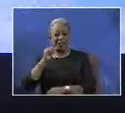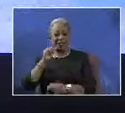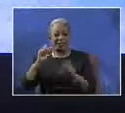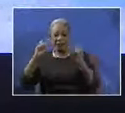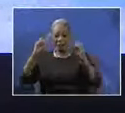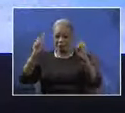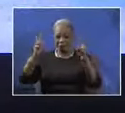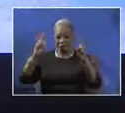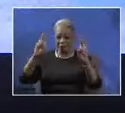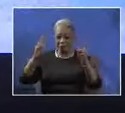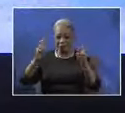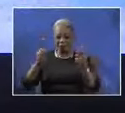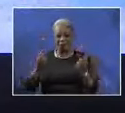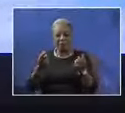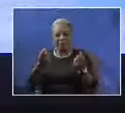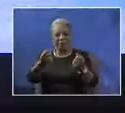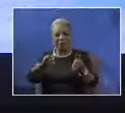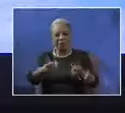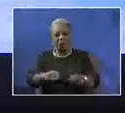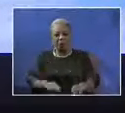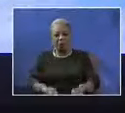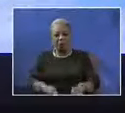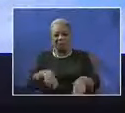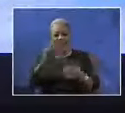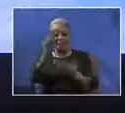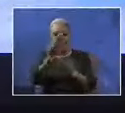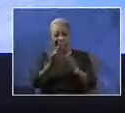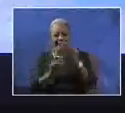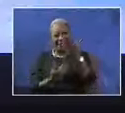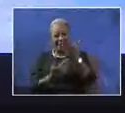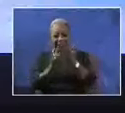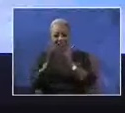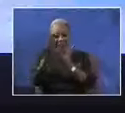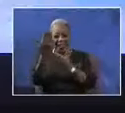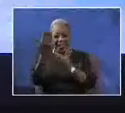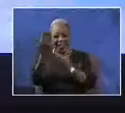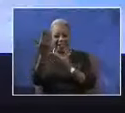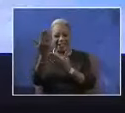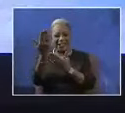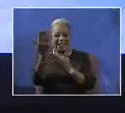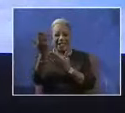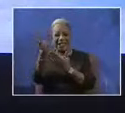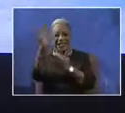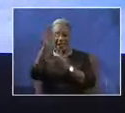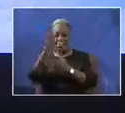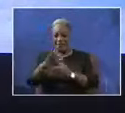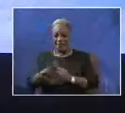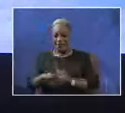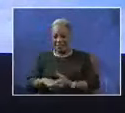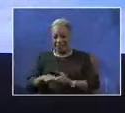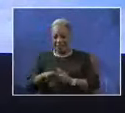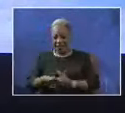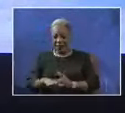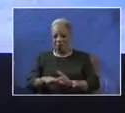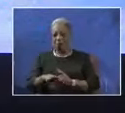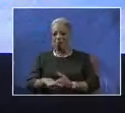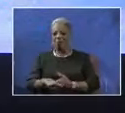When the Hand Comes Down. When the Hand Comes